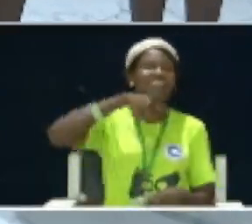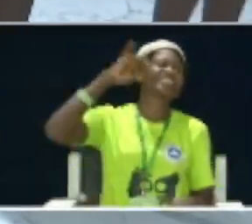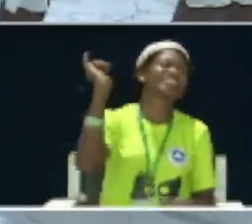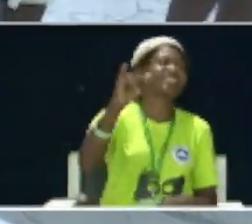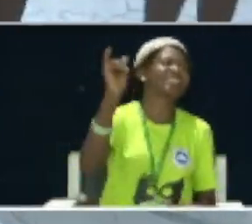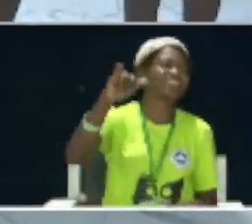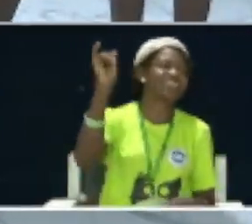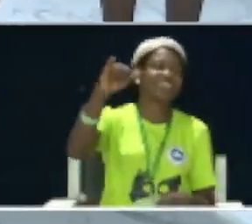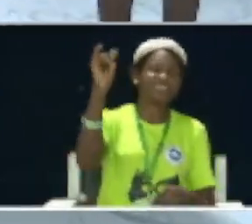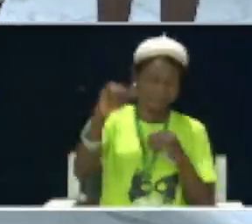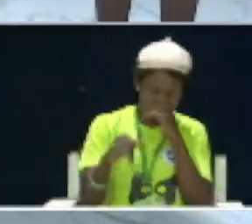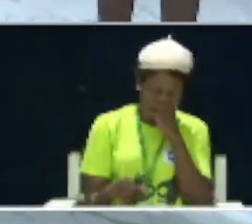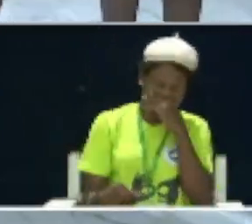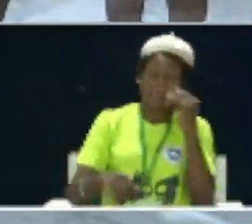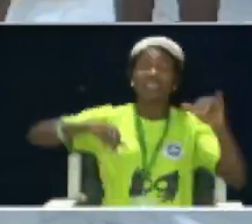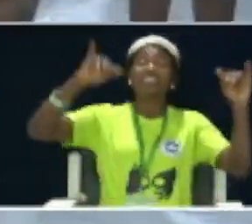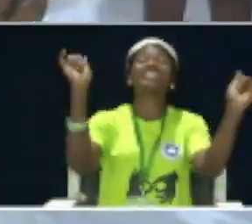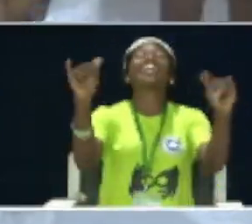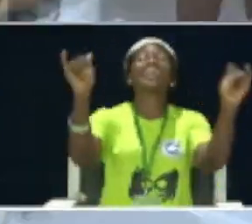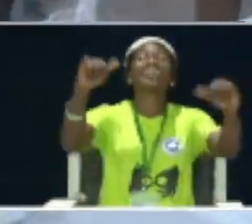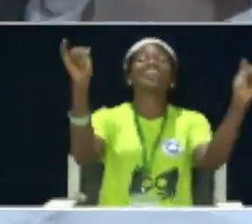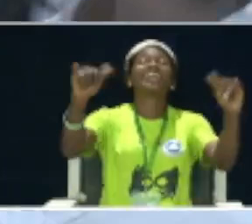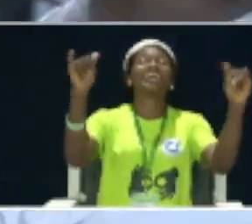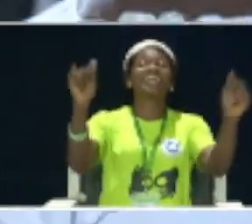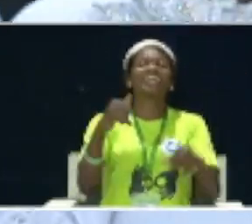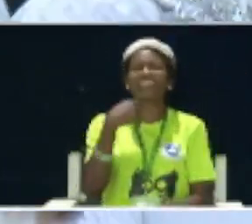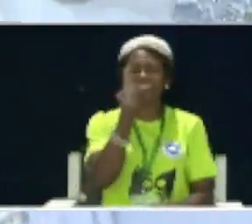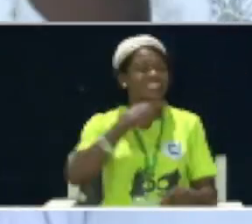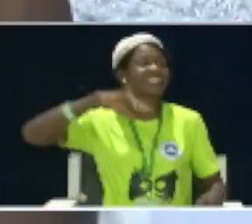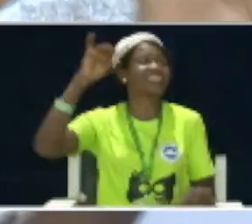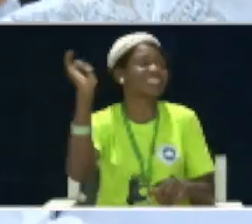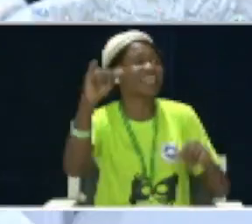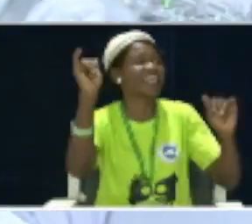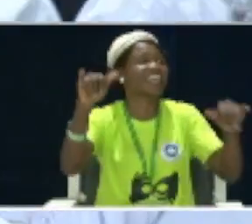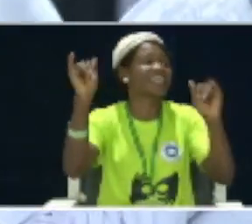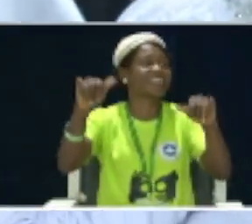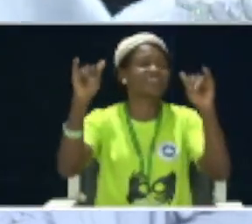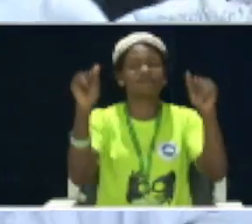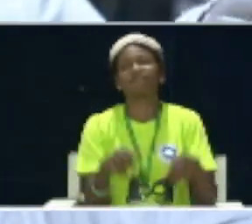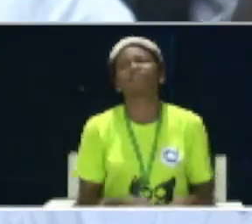Yeah.